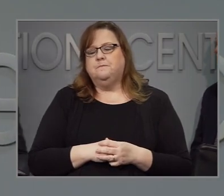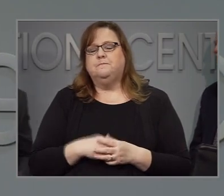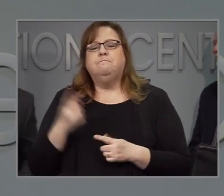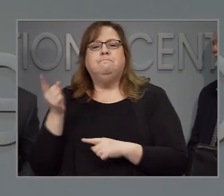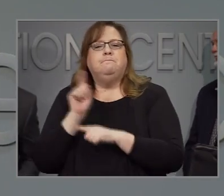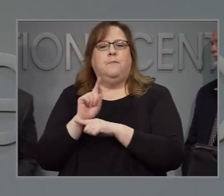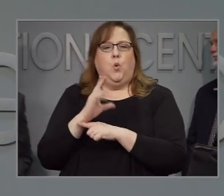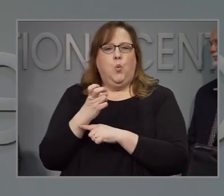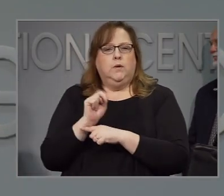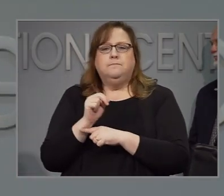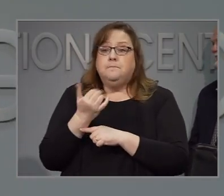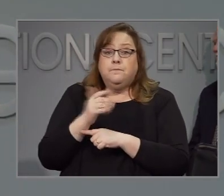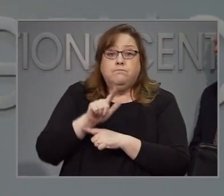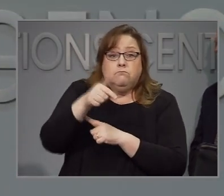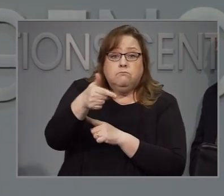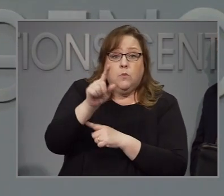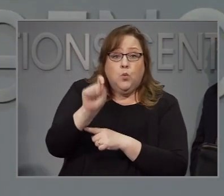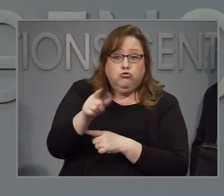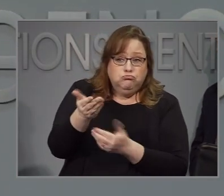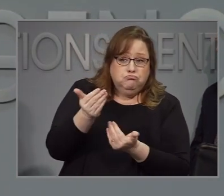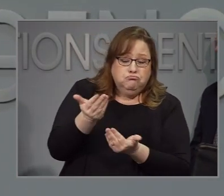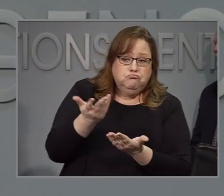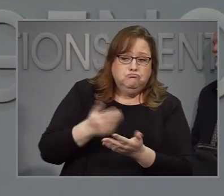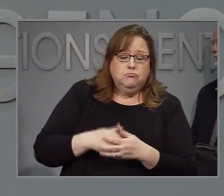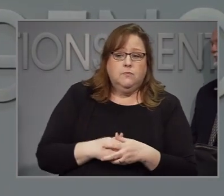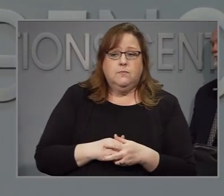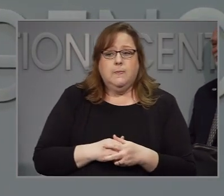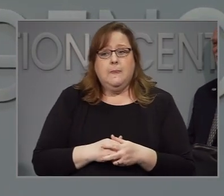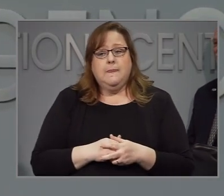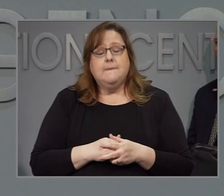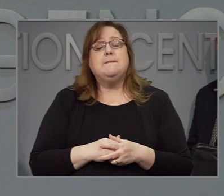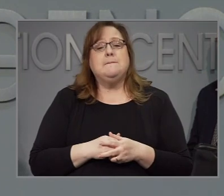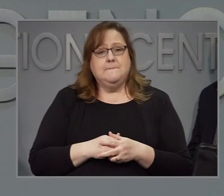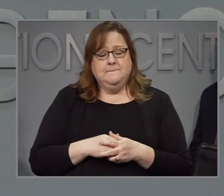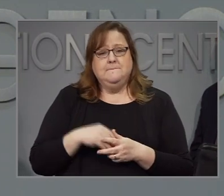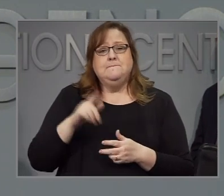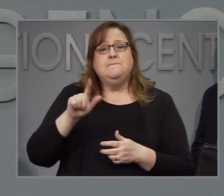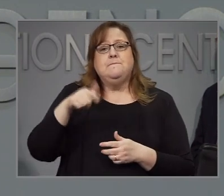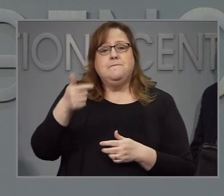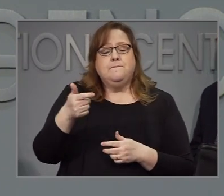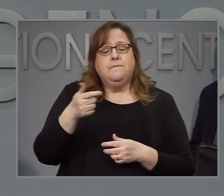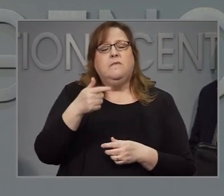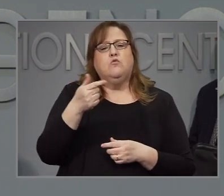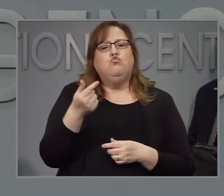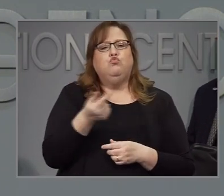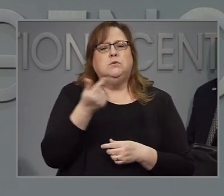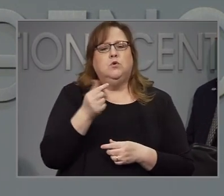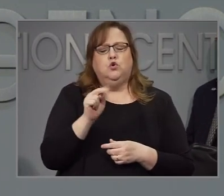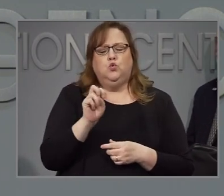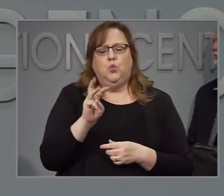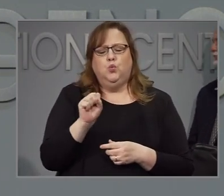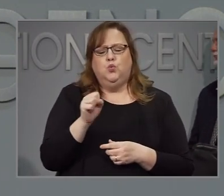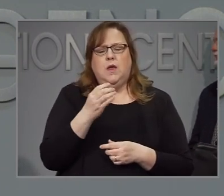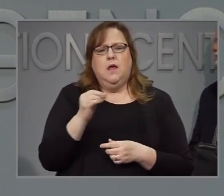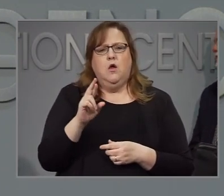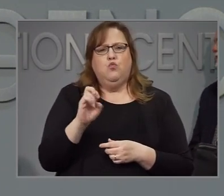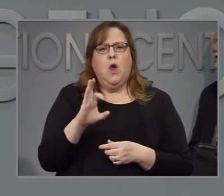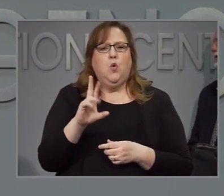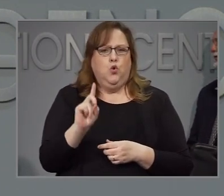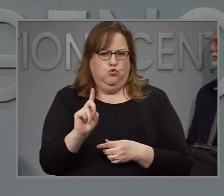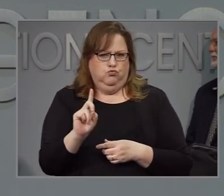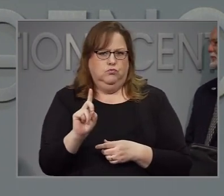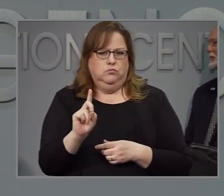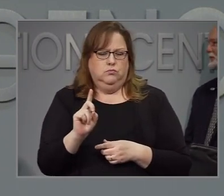Great, thanks. Next question. Our next question is from Taft Weierbach at the Greensboro News and Record.